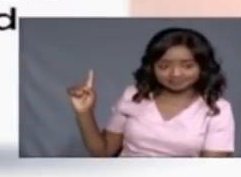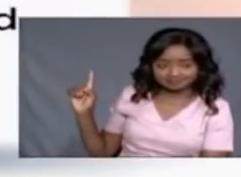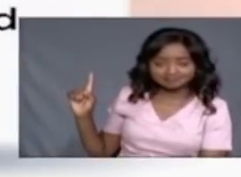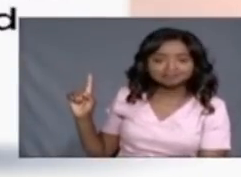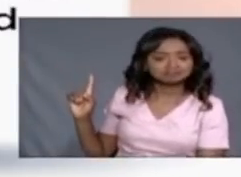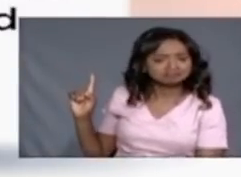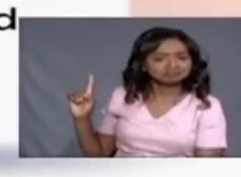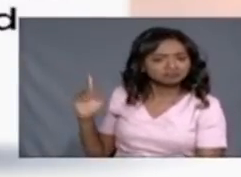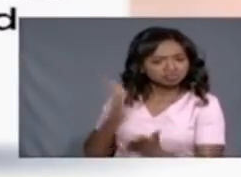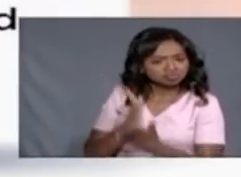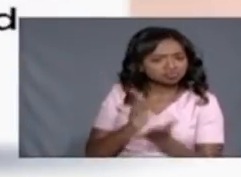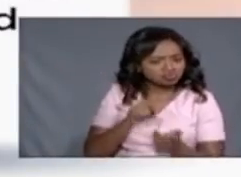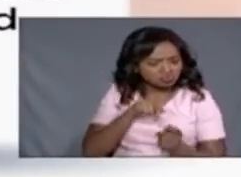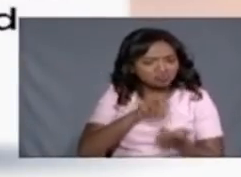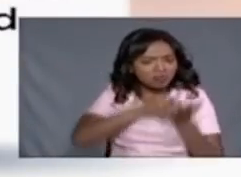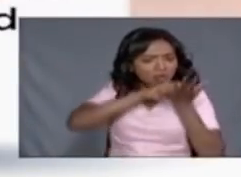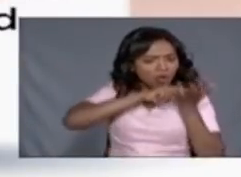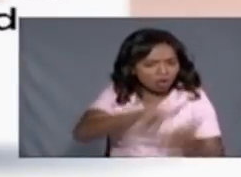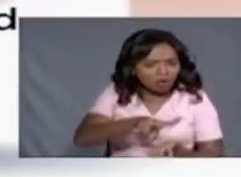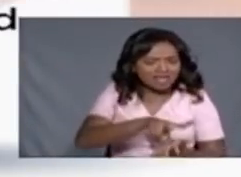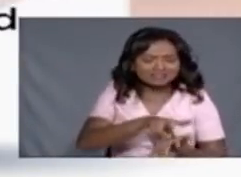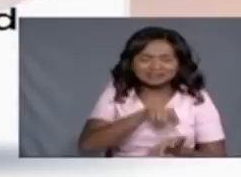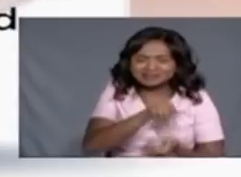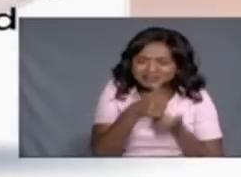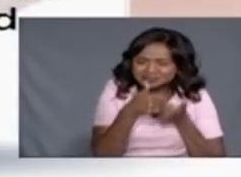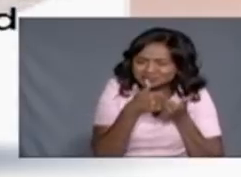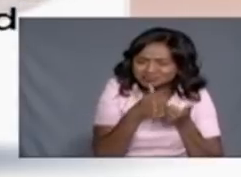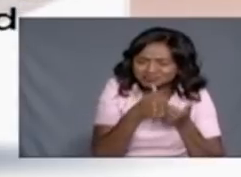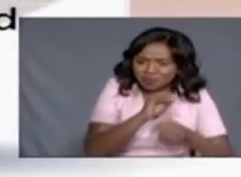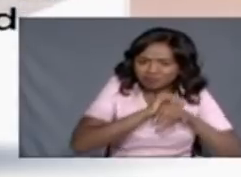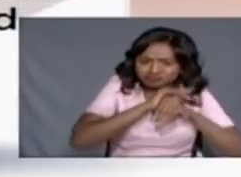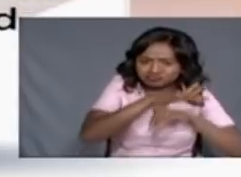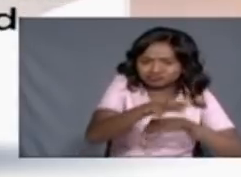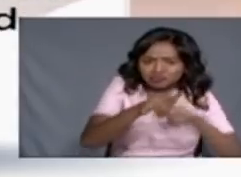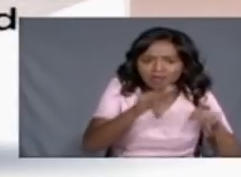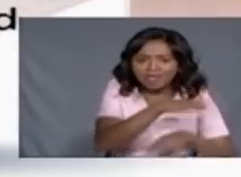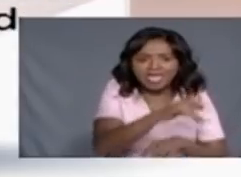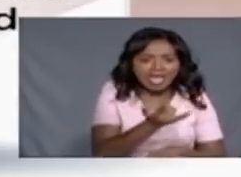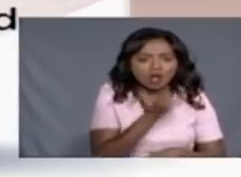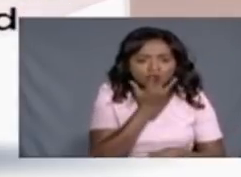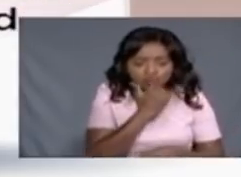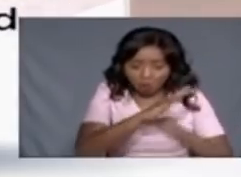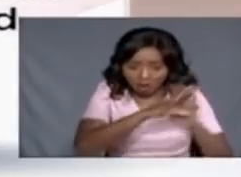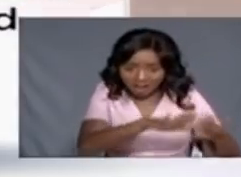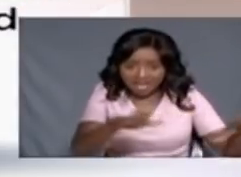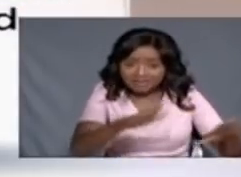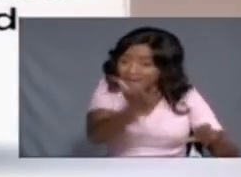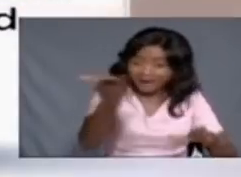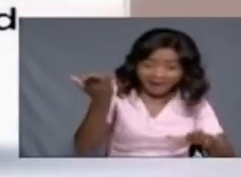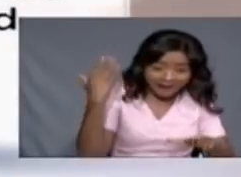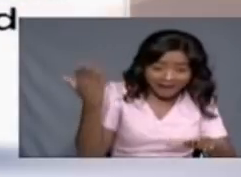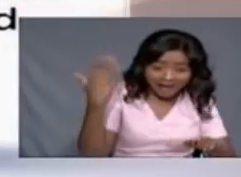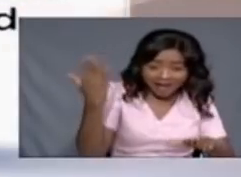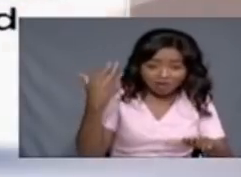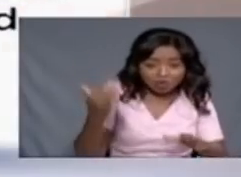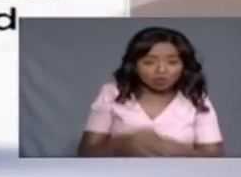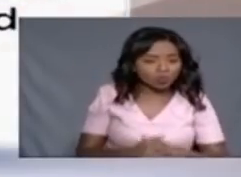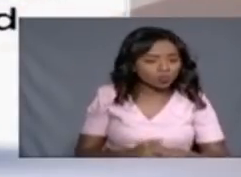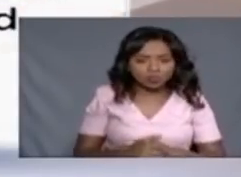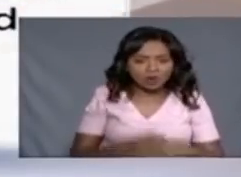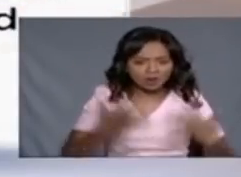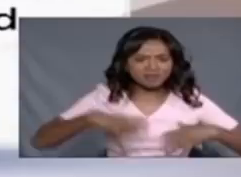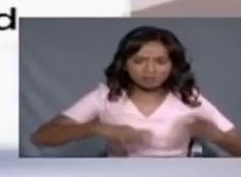locusts used to invade Luo land in parts of Western Kenya, where I come from, many years ago. They had seasons. They would capture